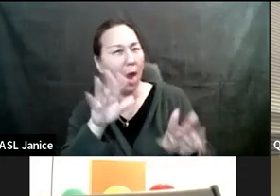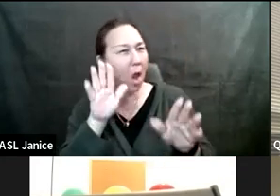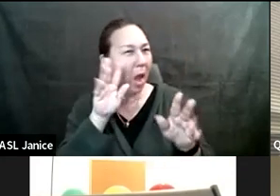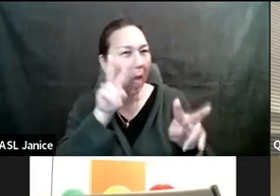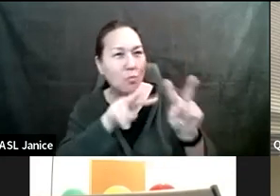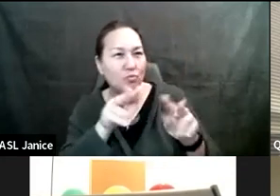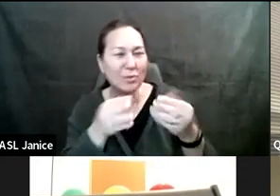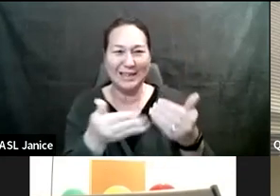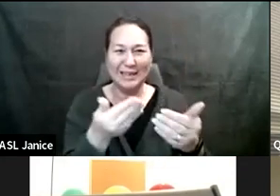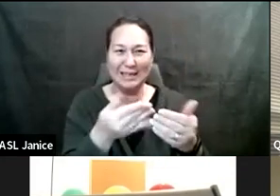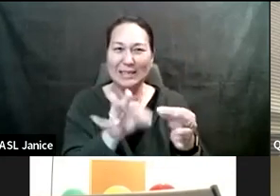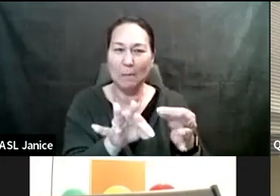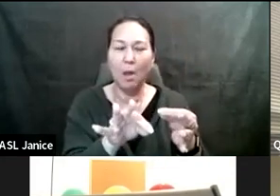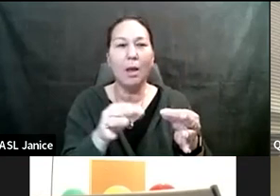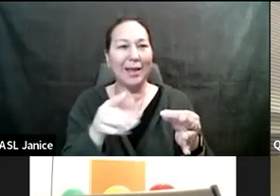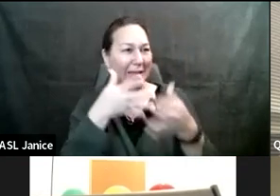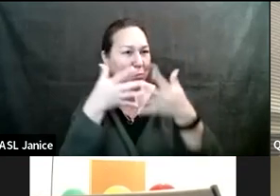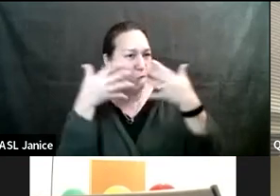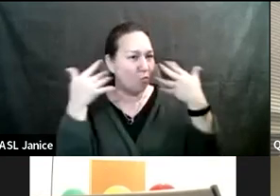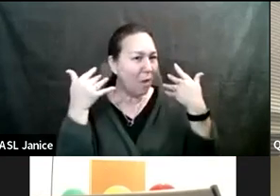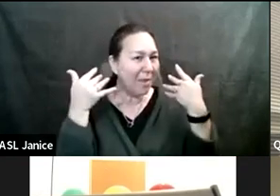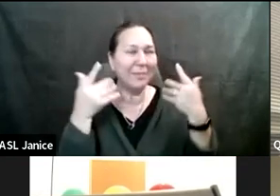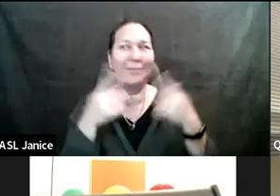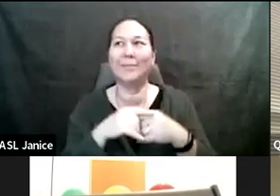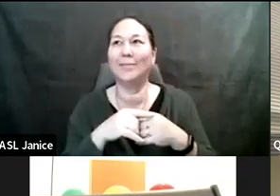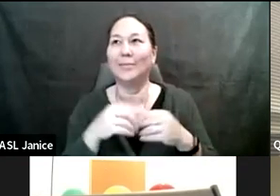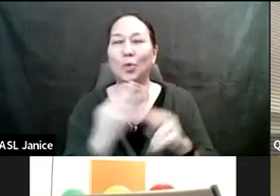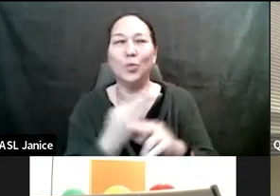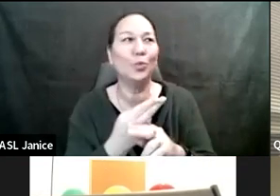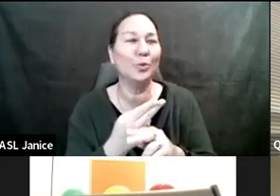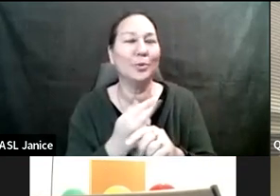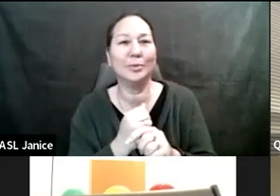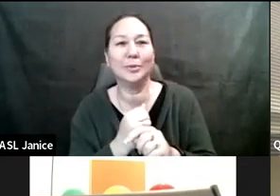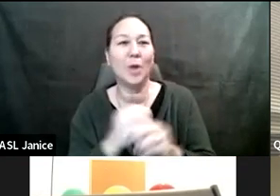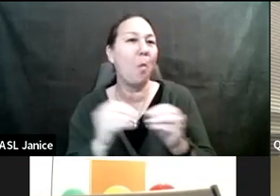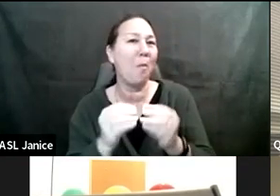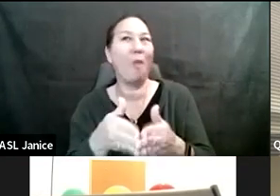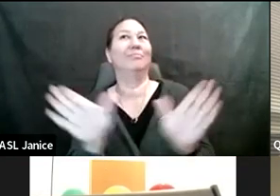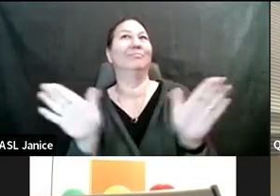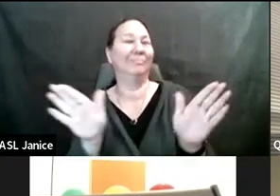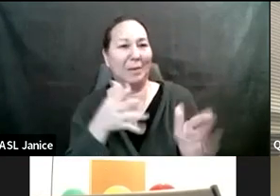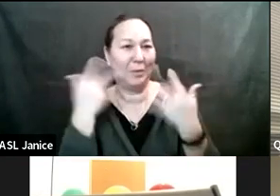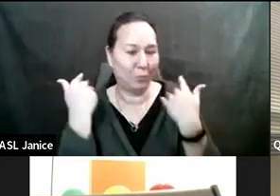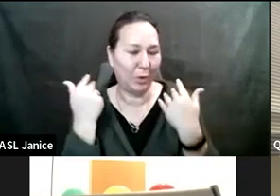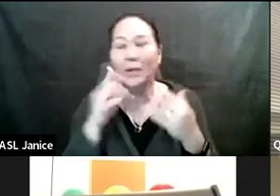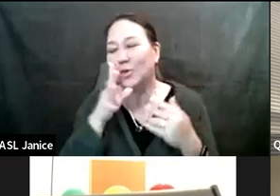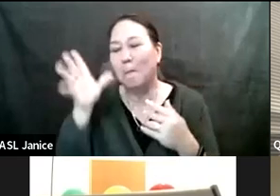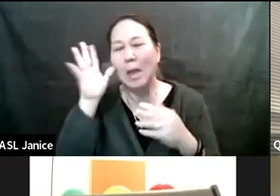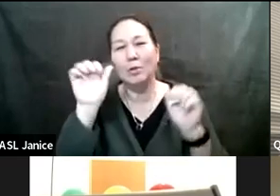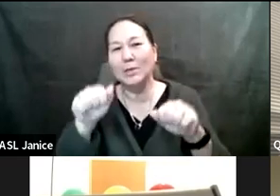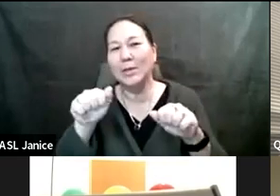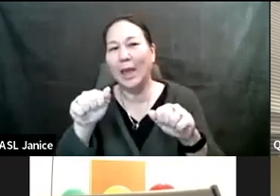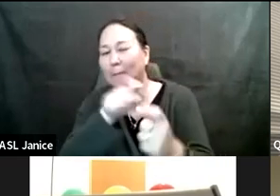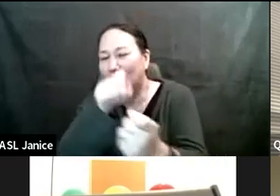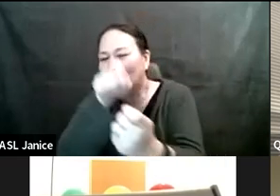and we're using School Mentor we're using a platform that's very um public friendly and in that way parents will be able to be